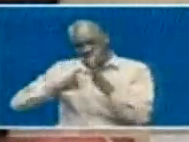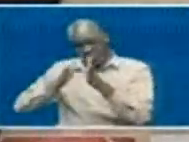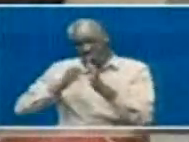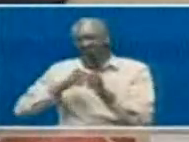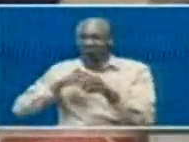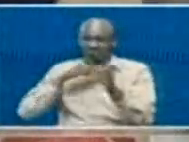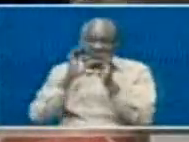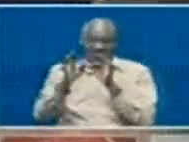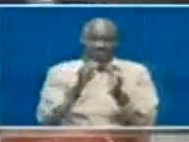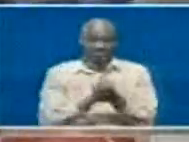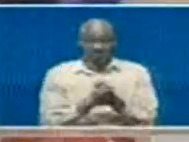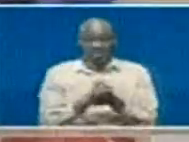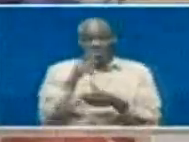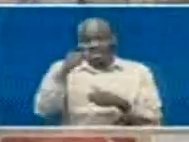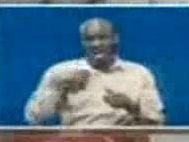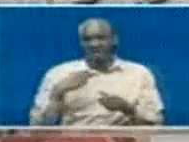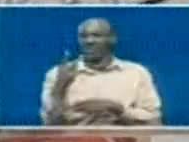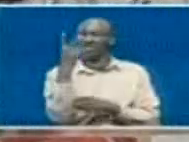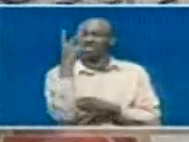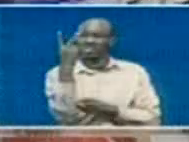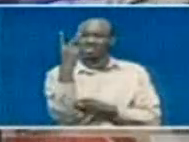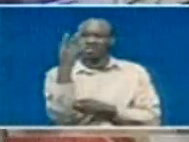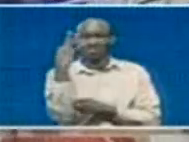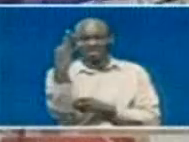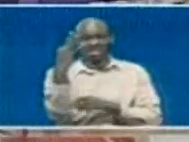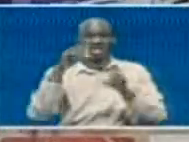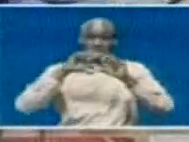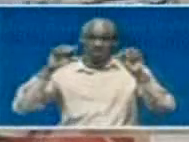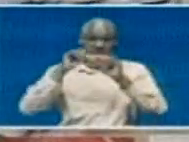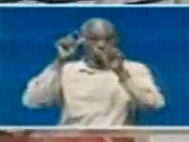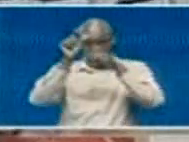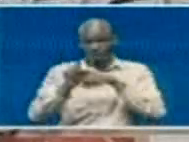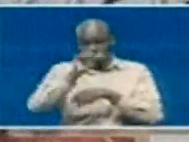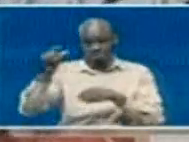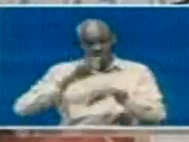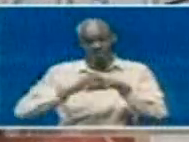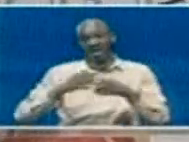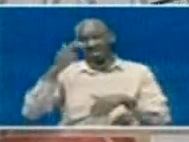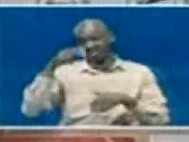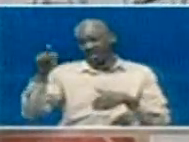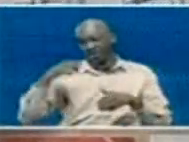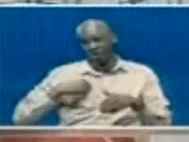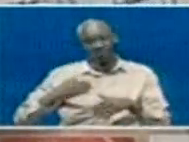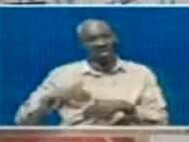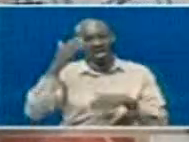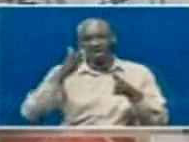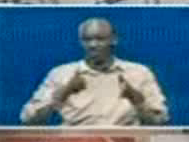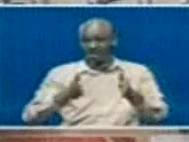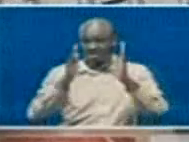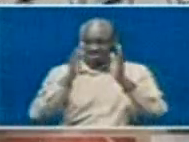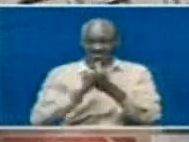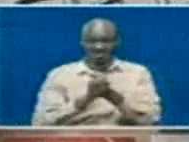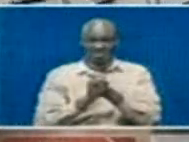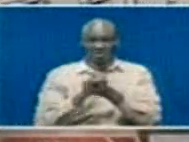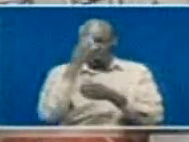a dime. There are three wooden crosses on the right side of the